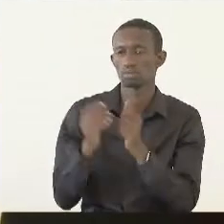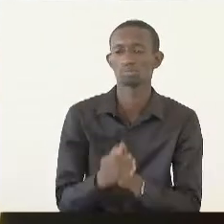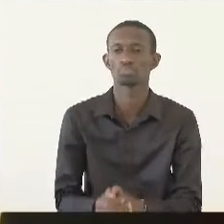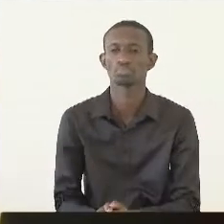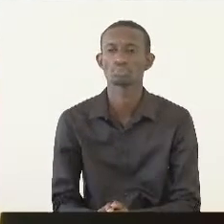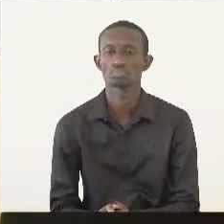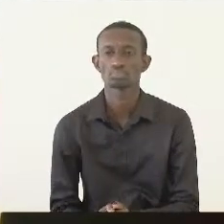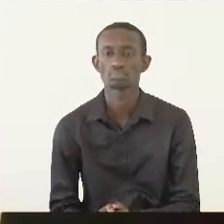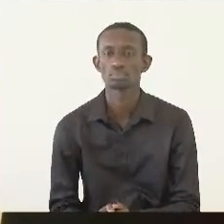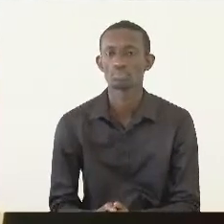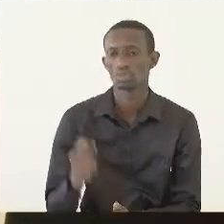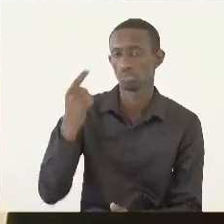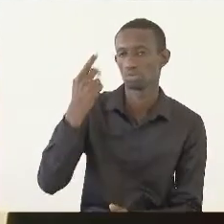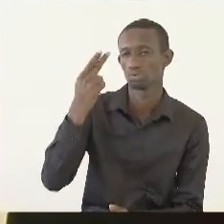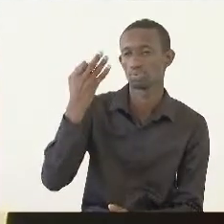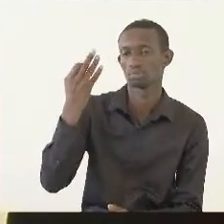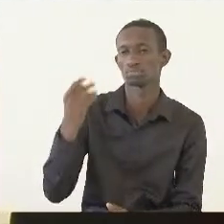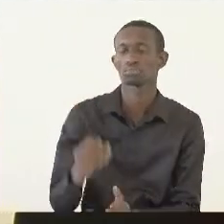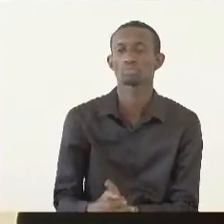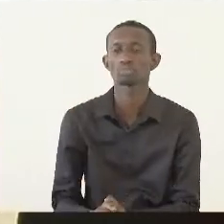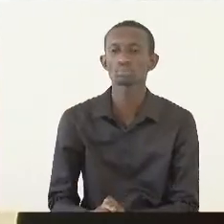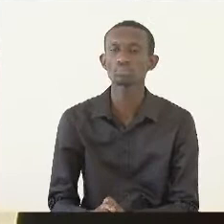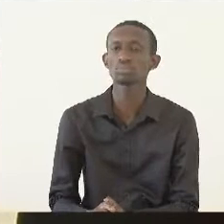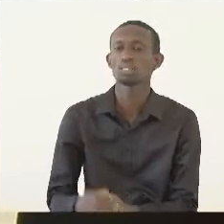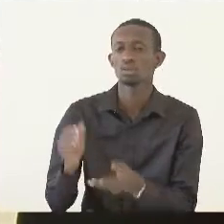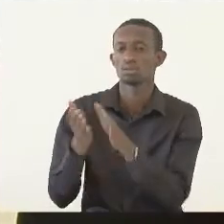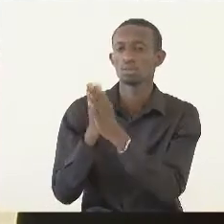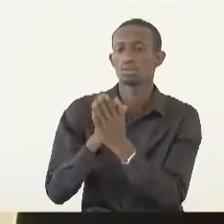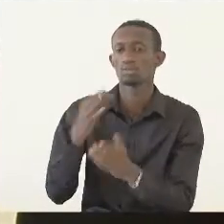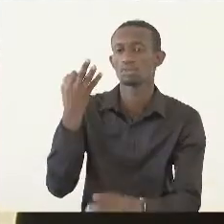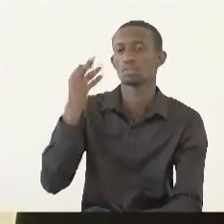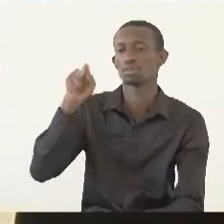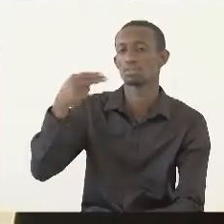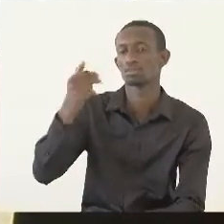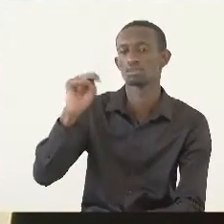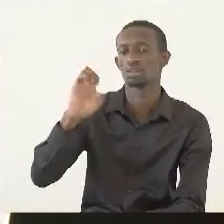1, 2, 3. So this one would be 3-phenyl.